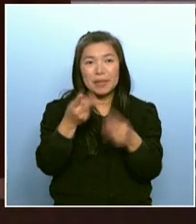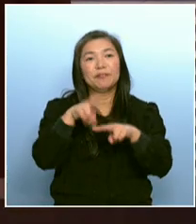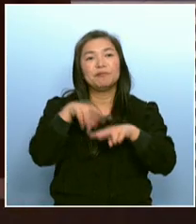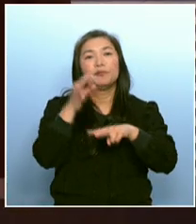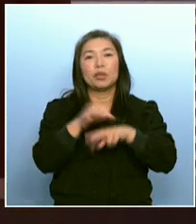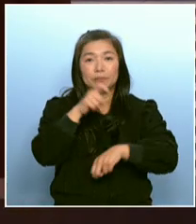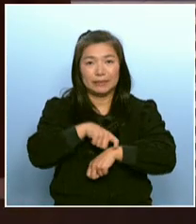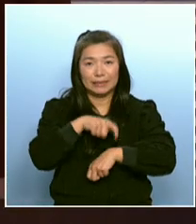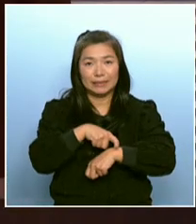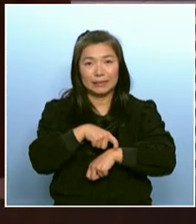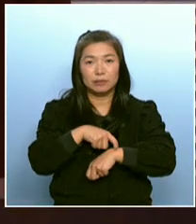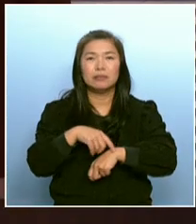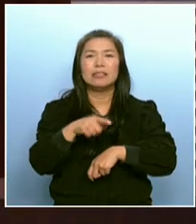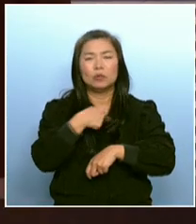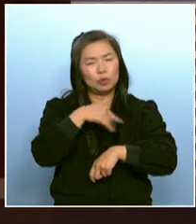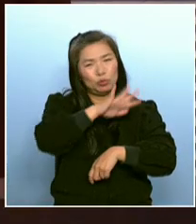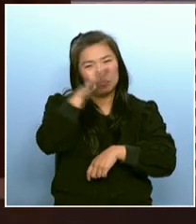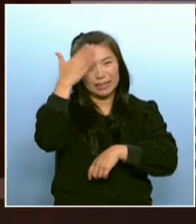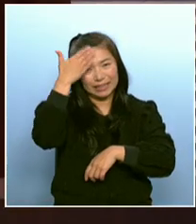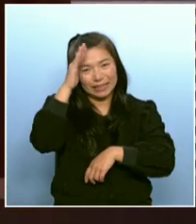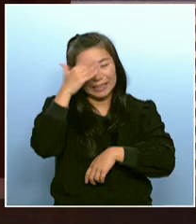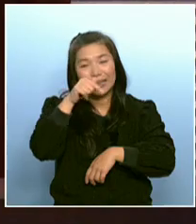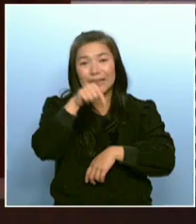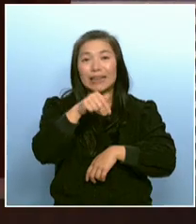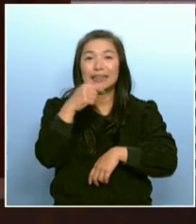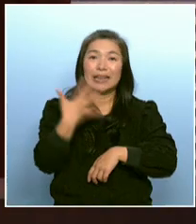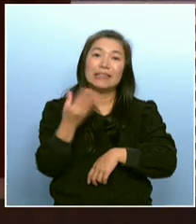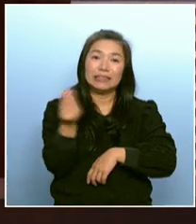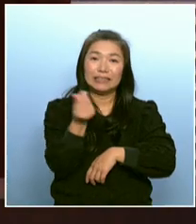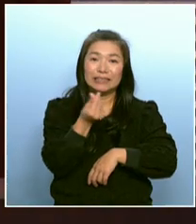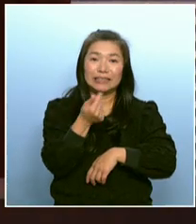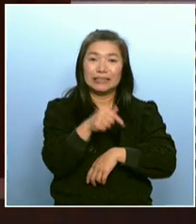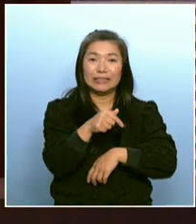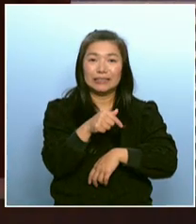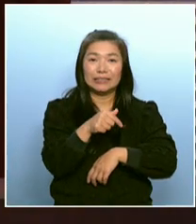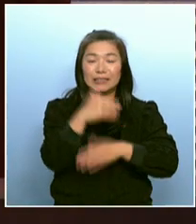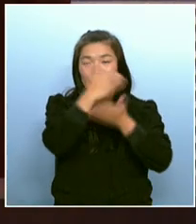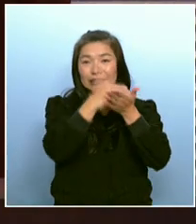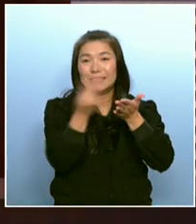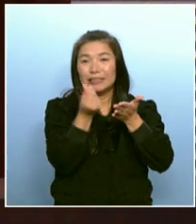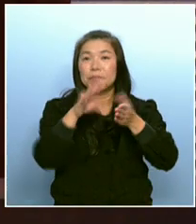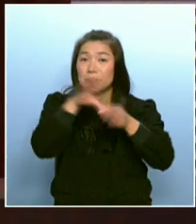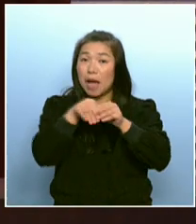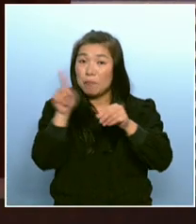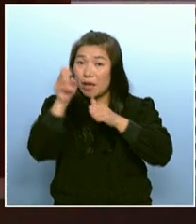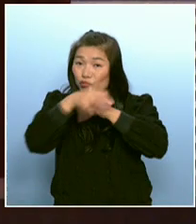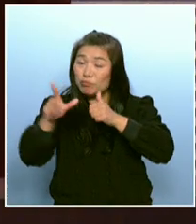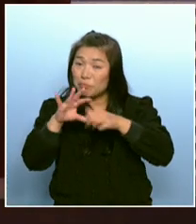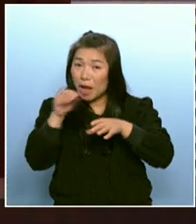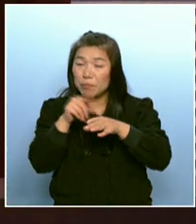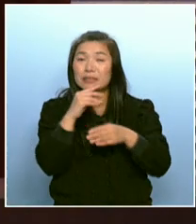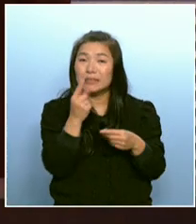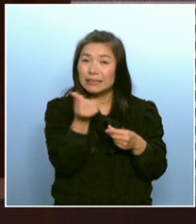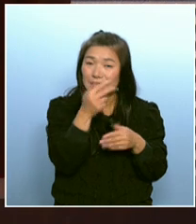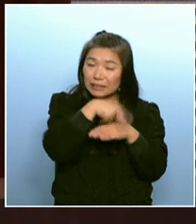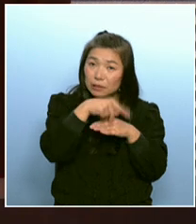we will pay the construction costs. But then before we grant the site to the Housing Society, we have to be clear with